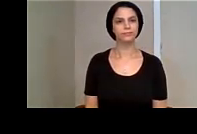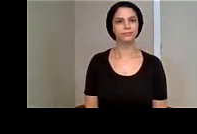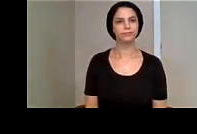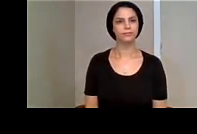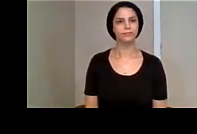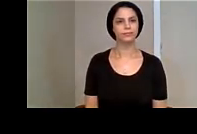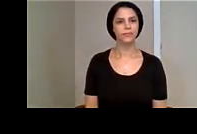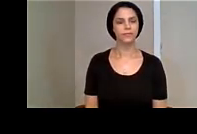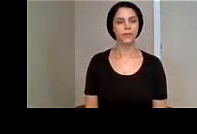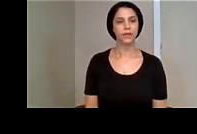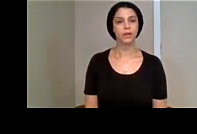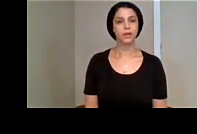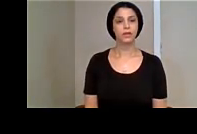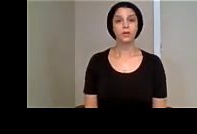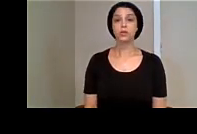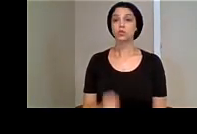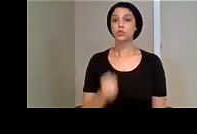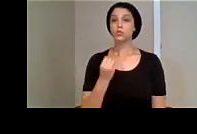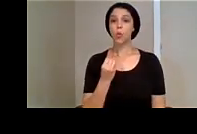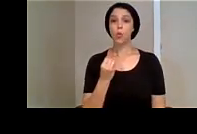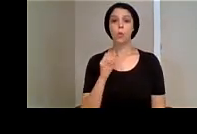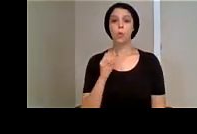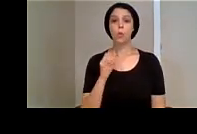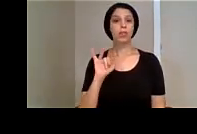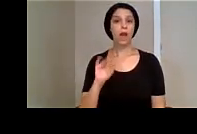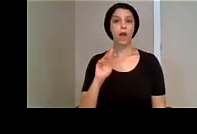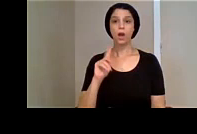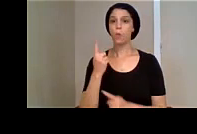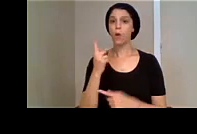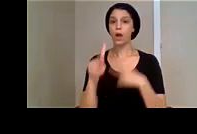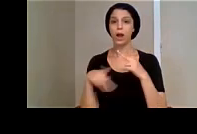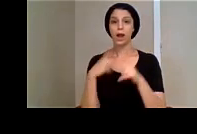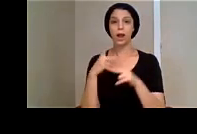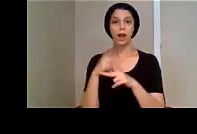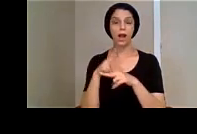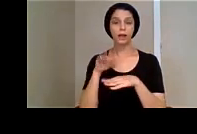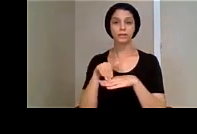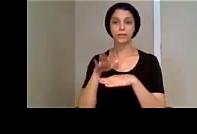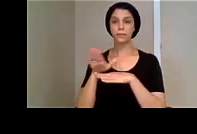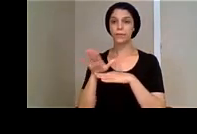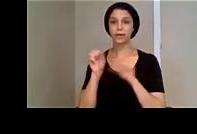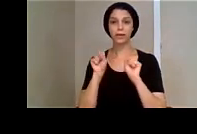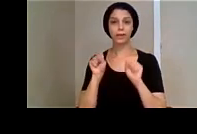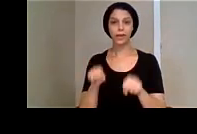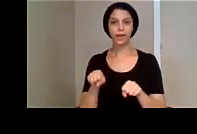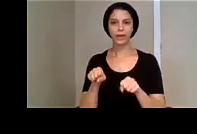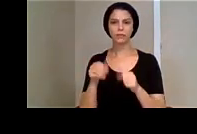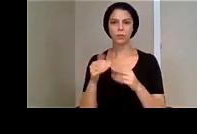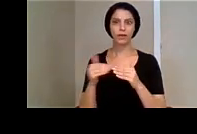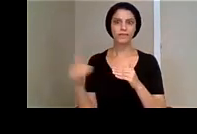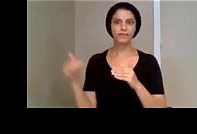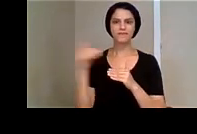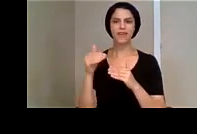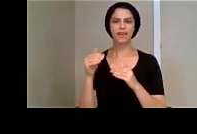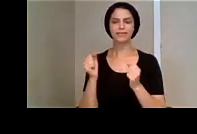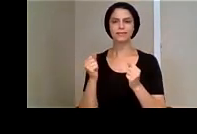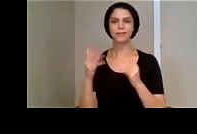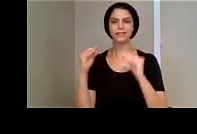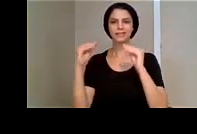Yep. So that's one type of assignment, text entry. That's a kind of a advanced way that teachers are using text